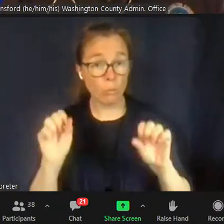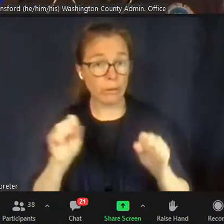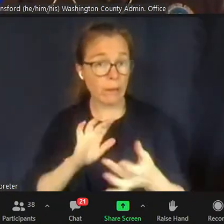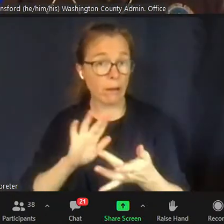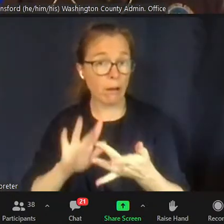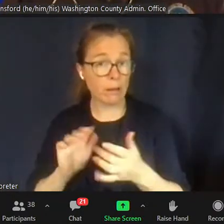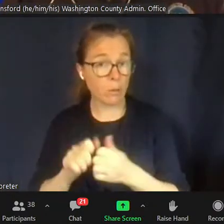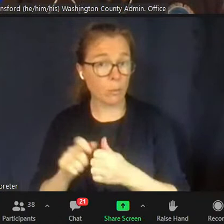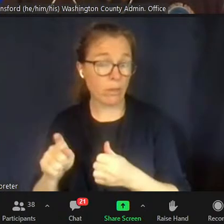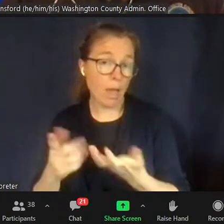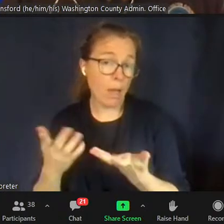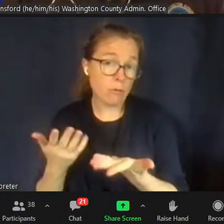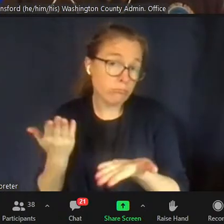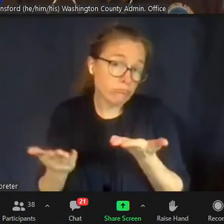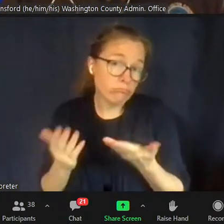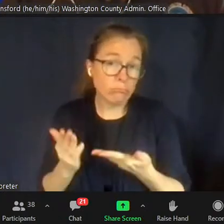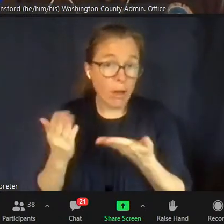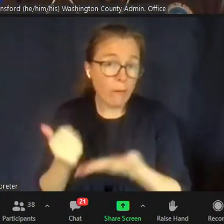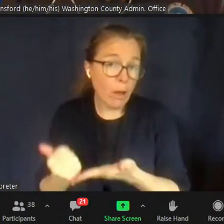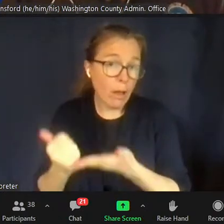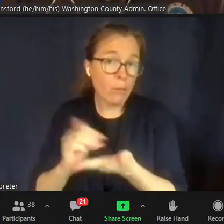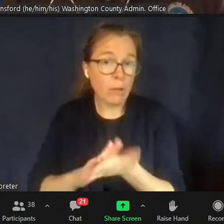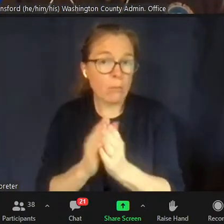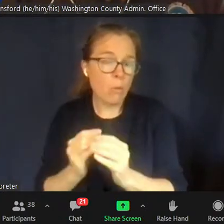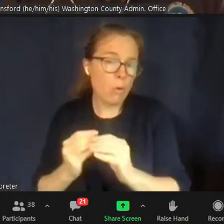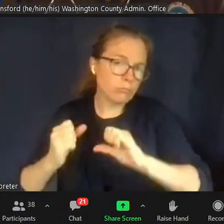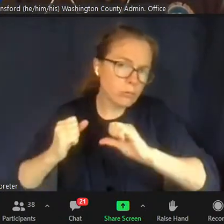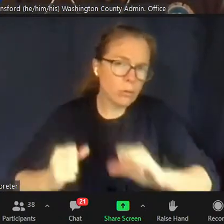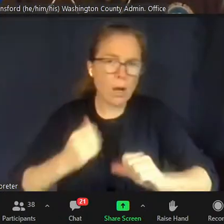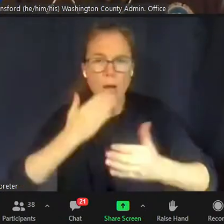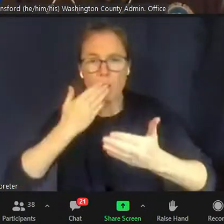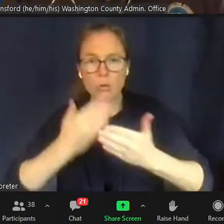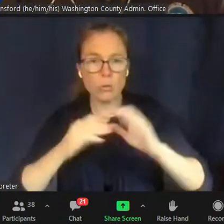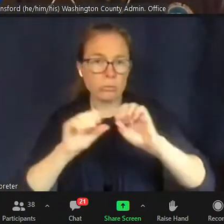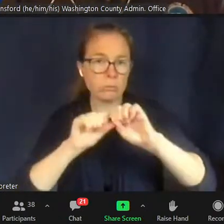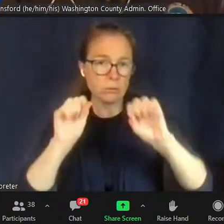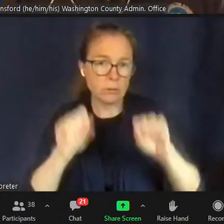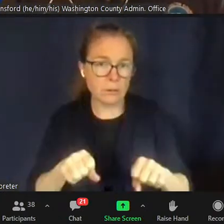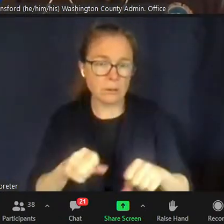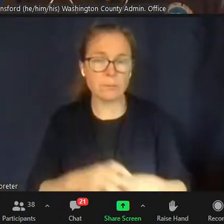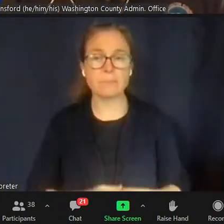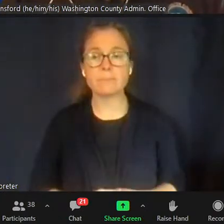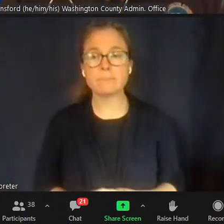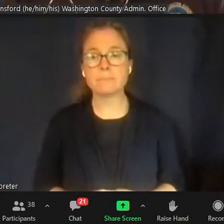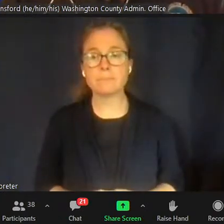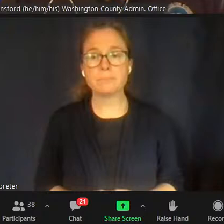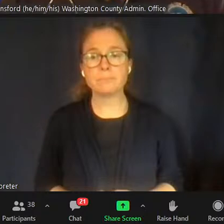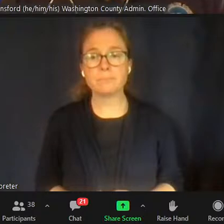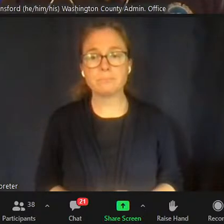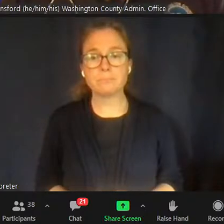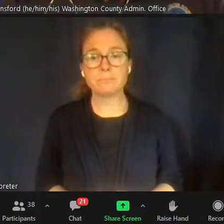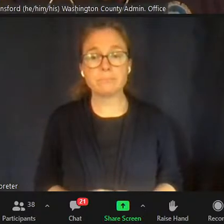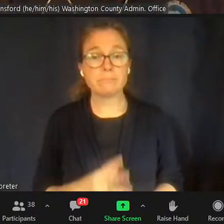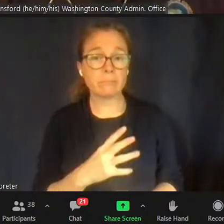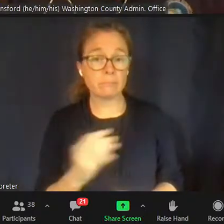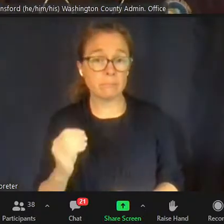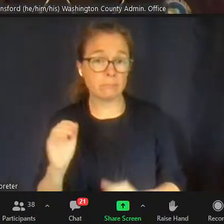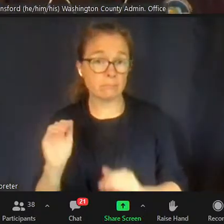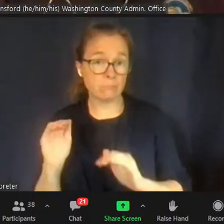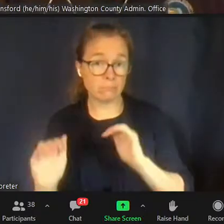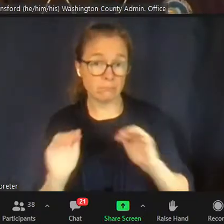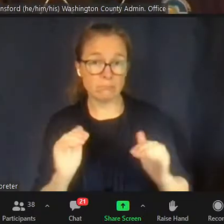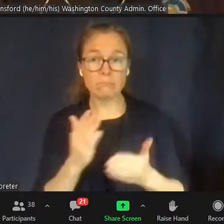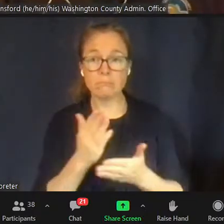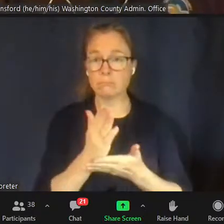to strengthen the system. And also, just as a reminder, some of the funding that you approved